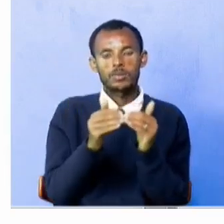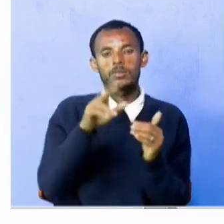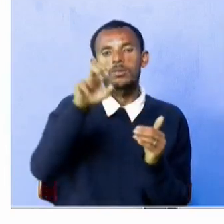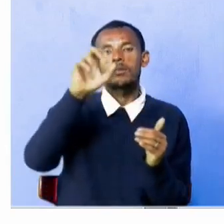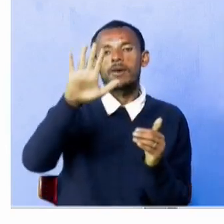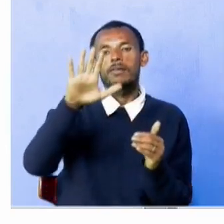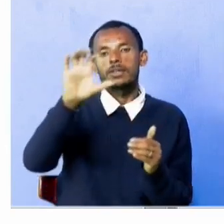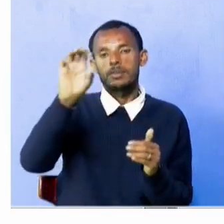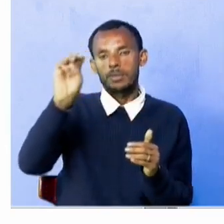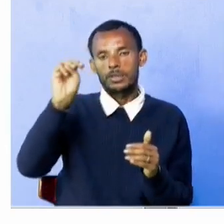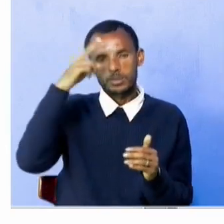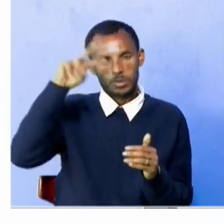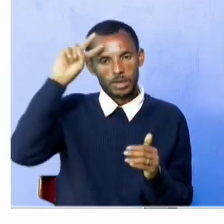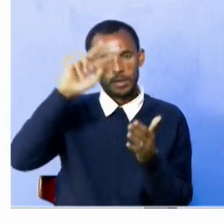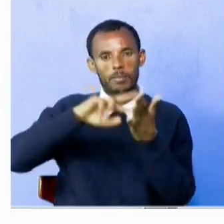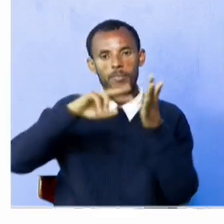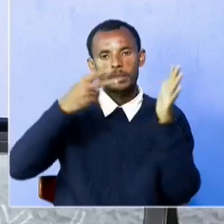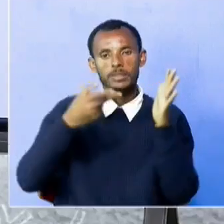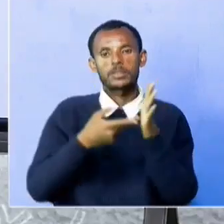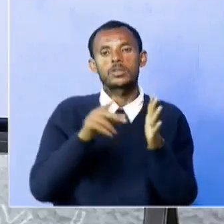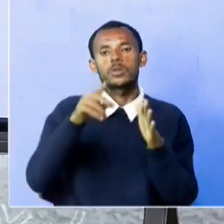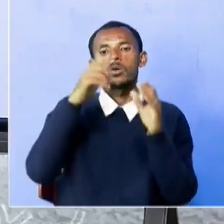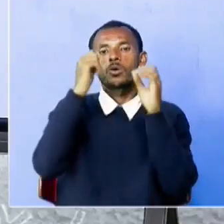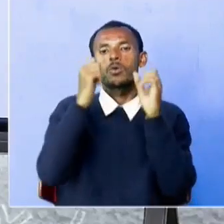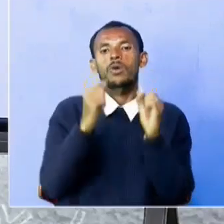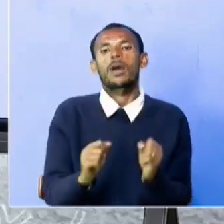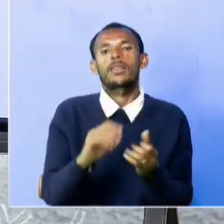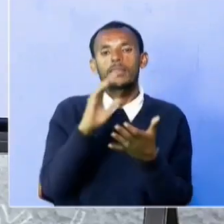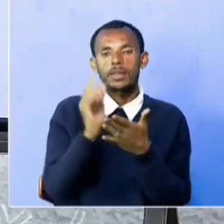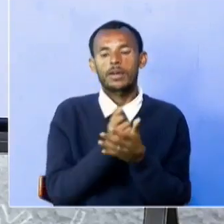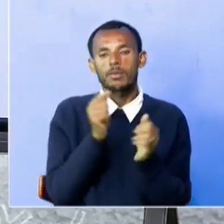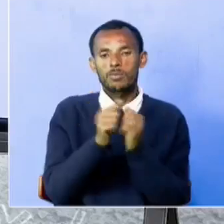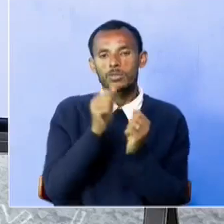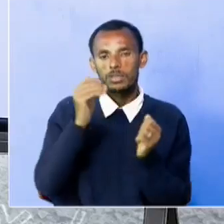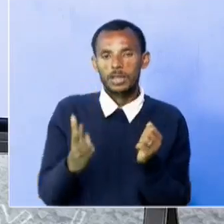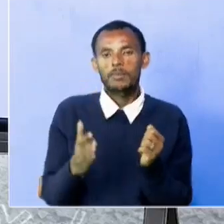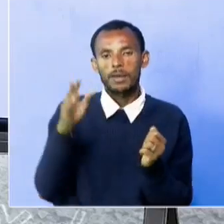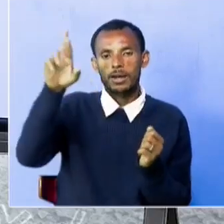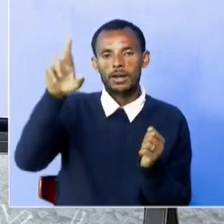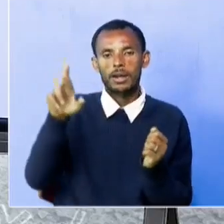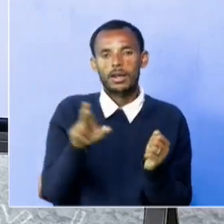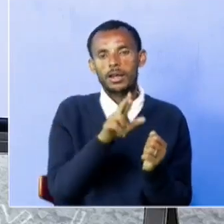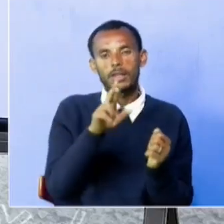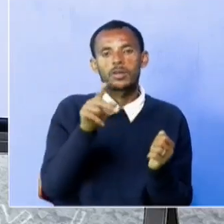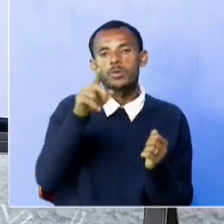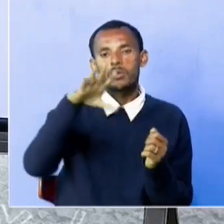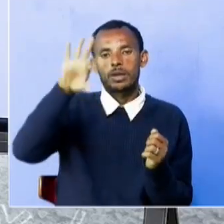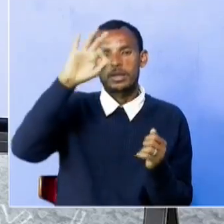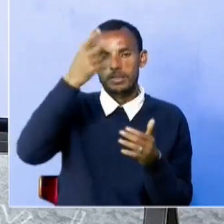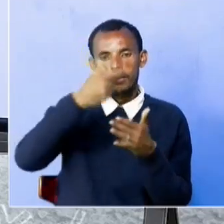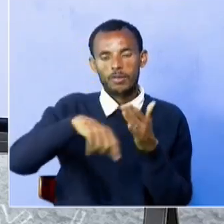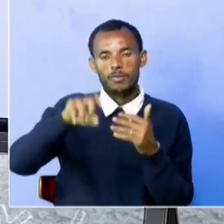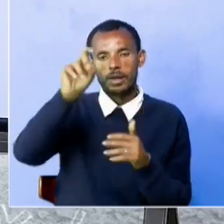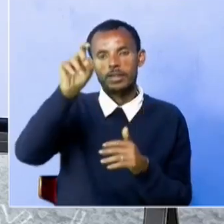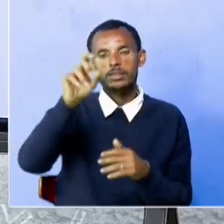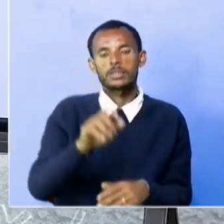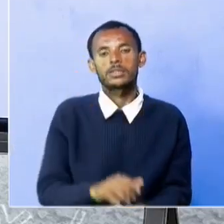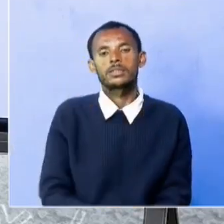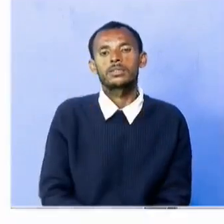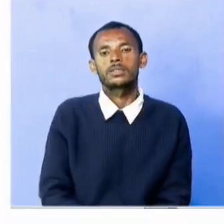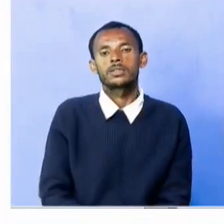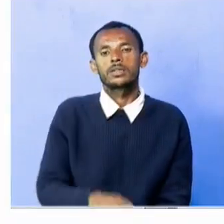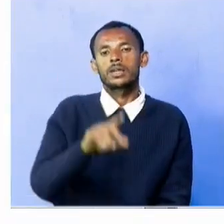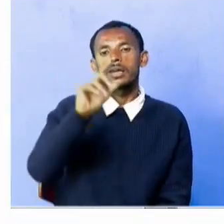25 centimeter square means you can take both sides by radical so that you will get the value of x. So